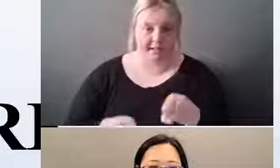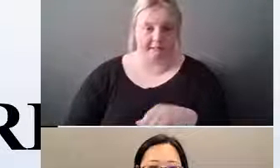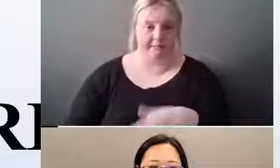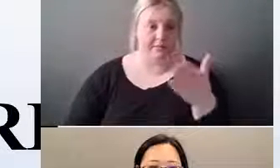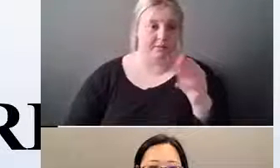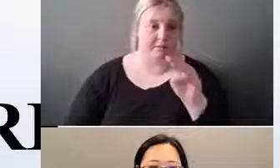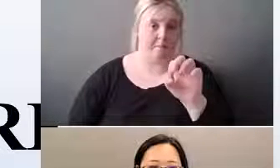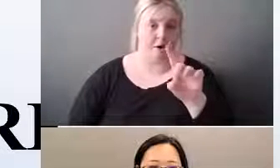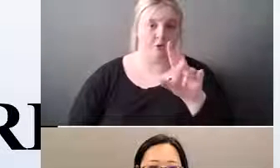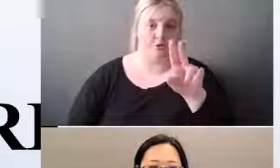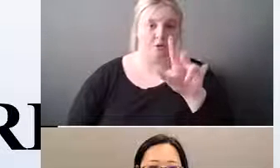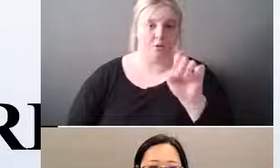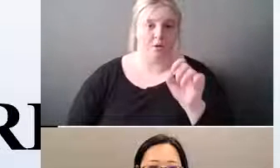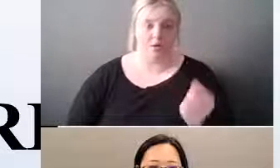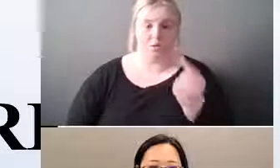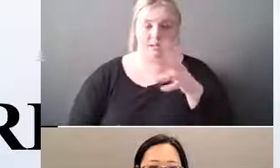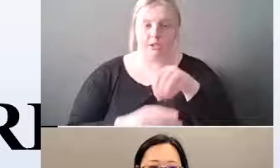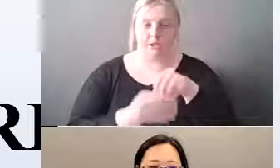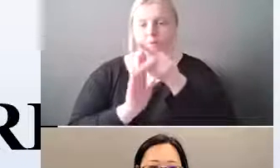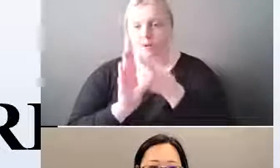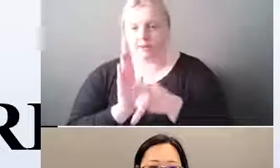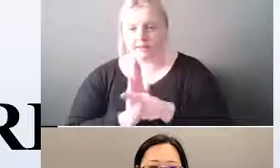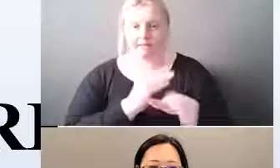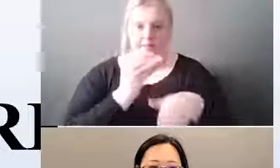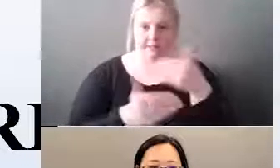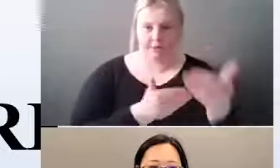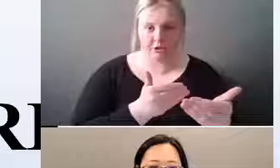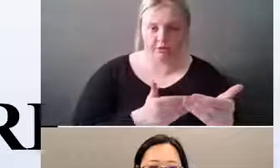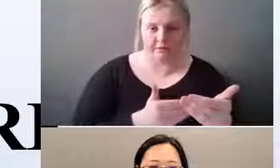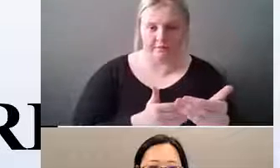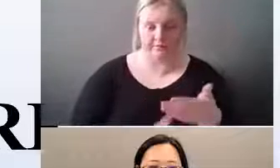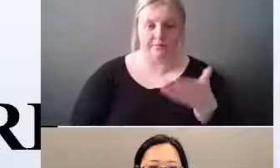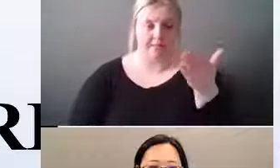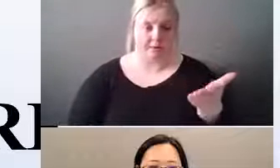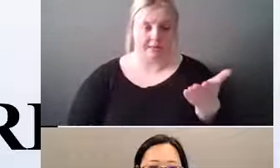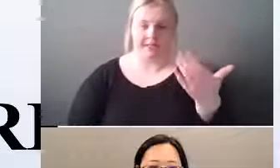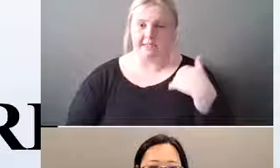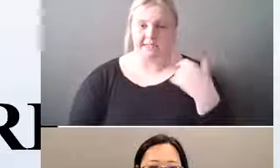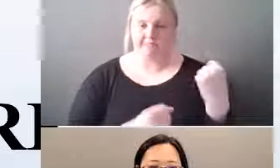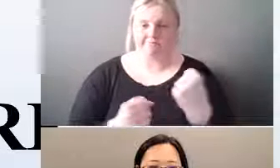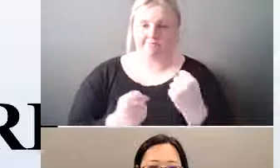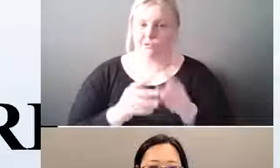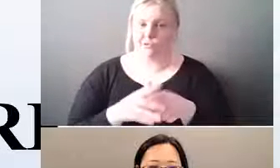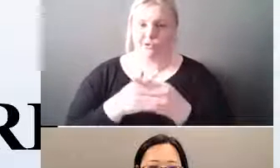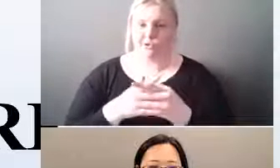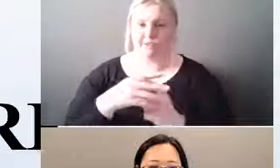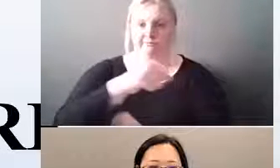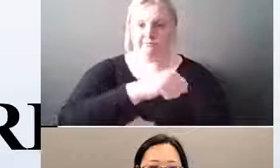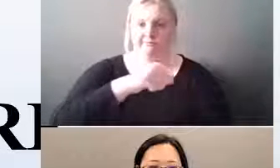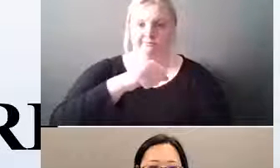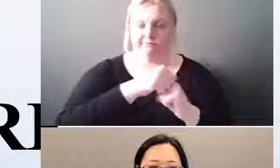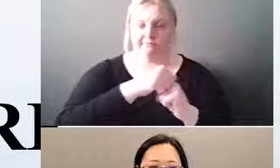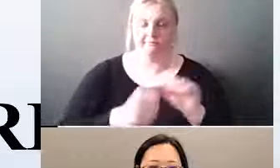1 is about policy and procedure. So the way we see module 1, it's really the anchor of the whole toolkit. Other